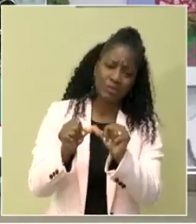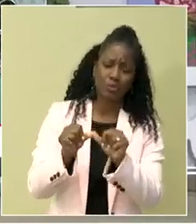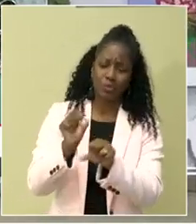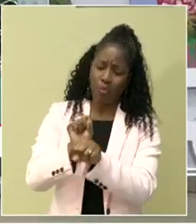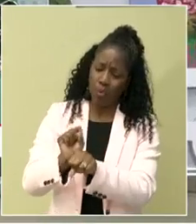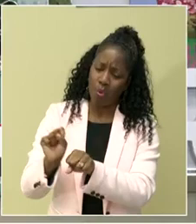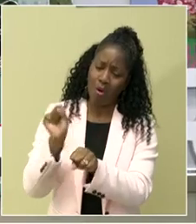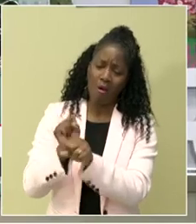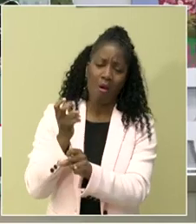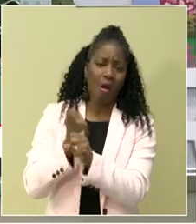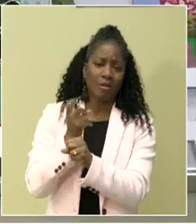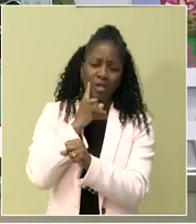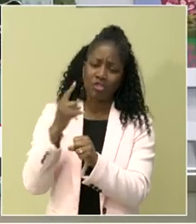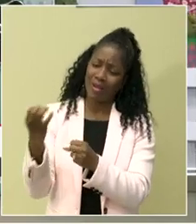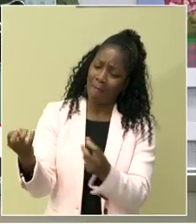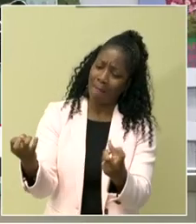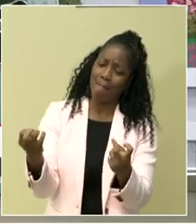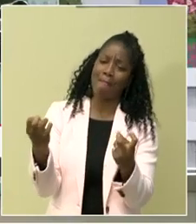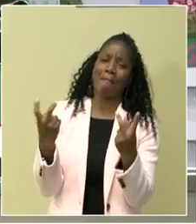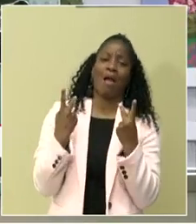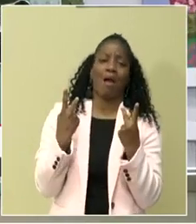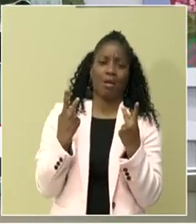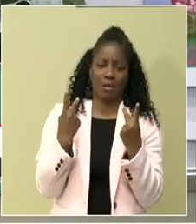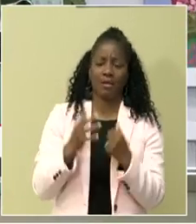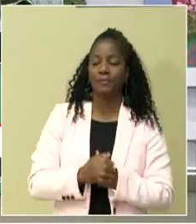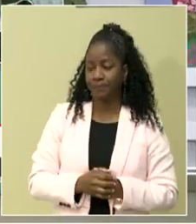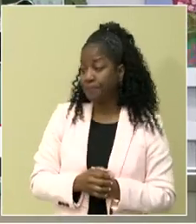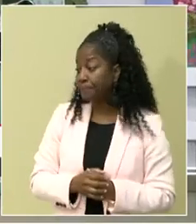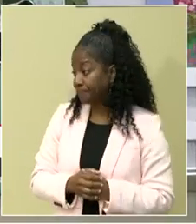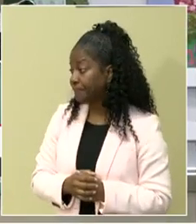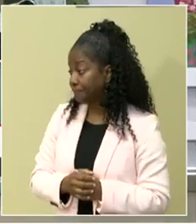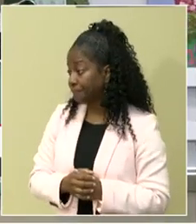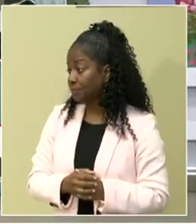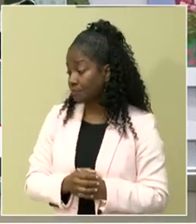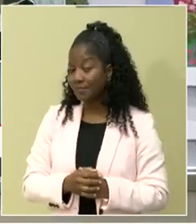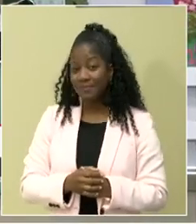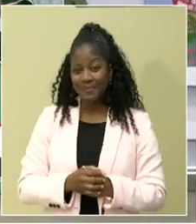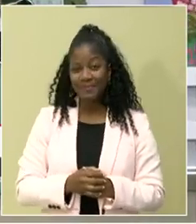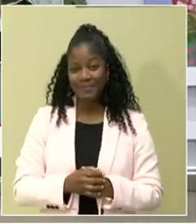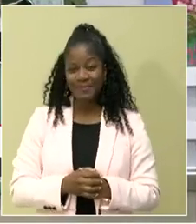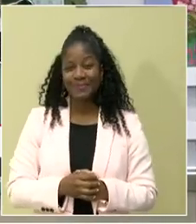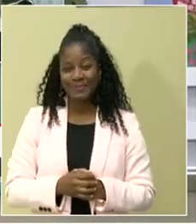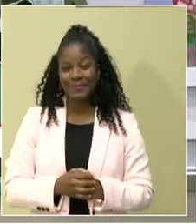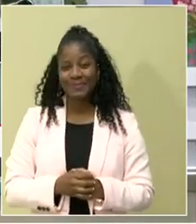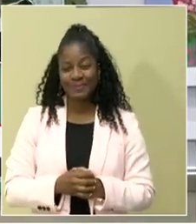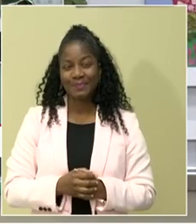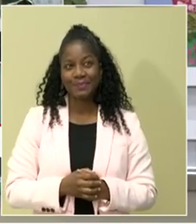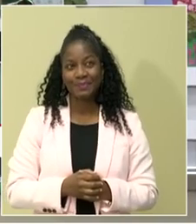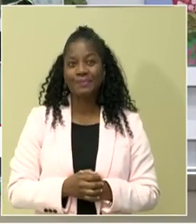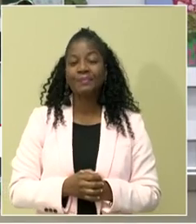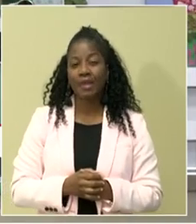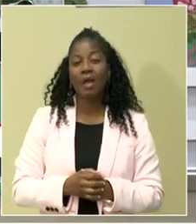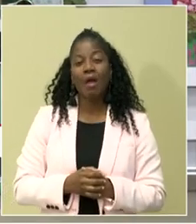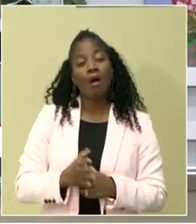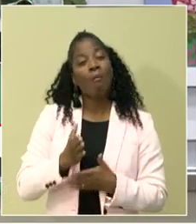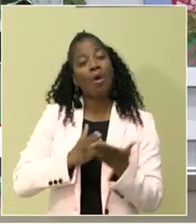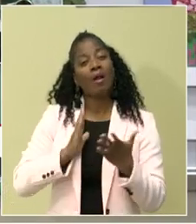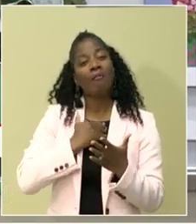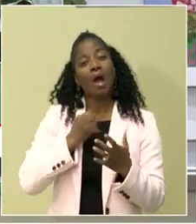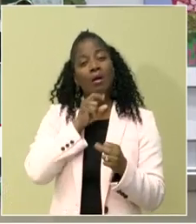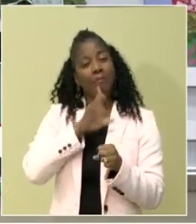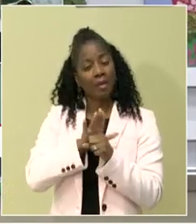to getting all of those things back. And part of our commitment is making sure that we have a strong